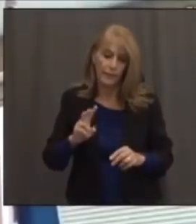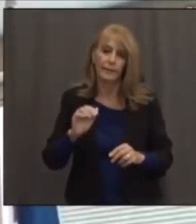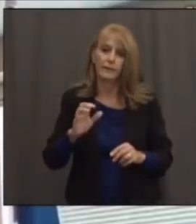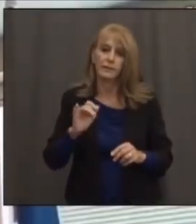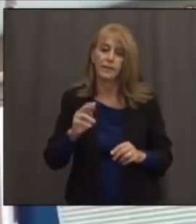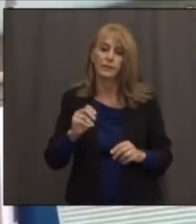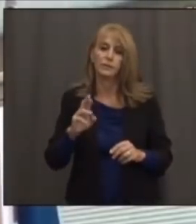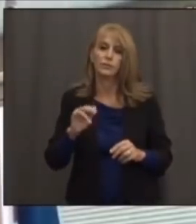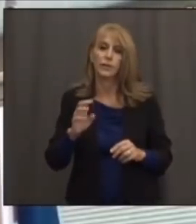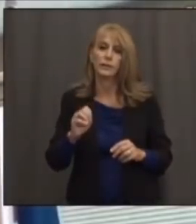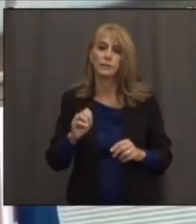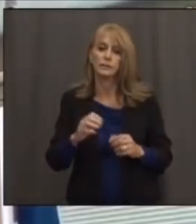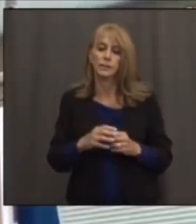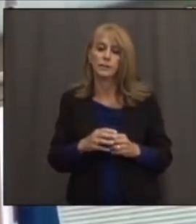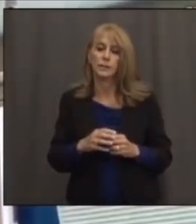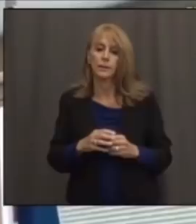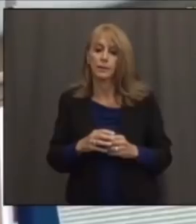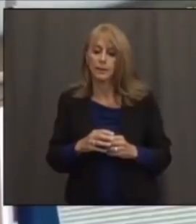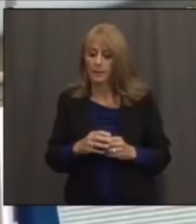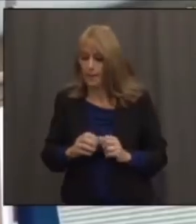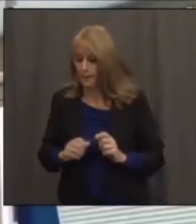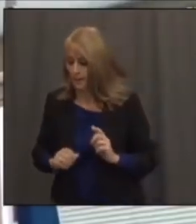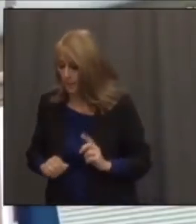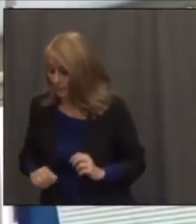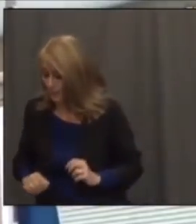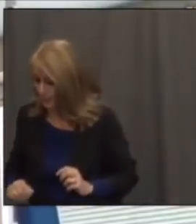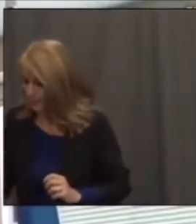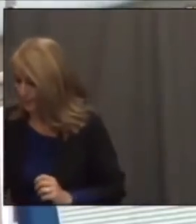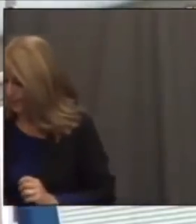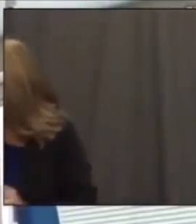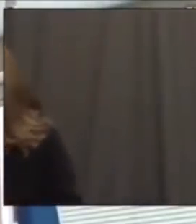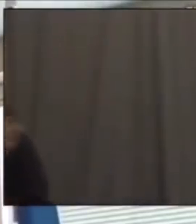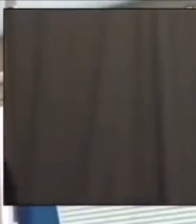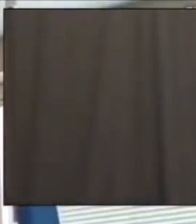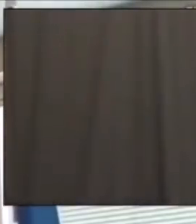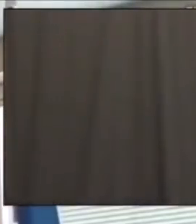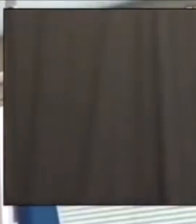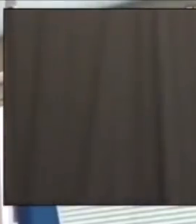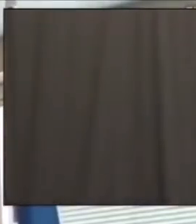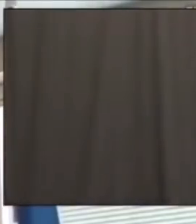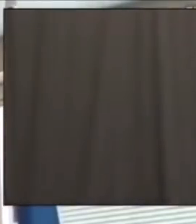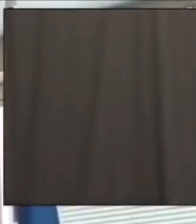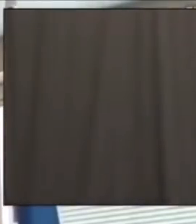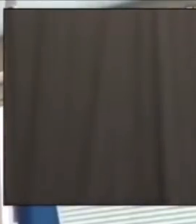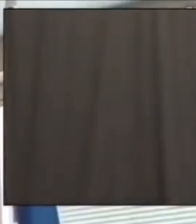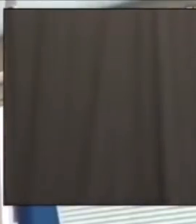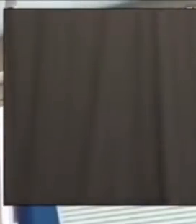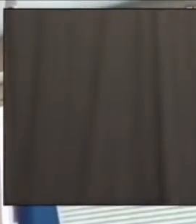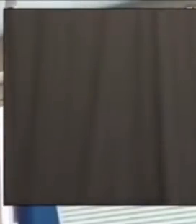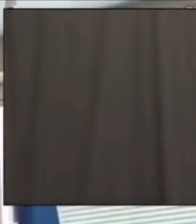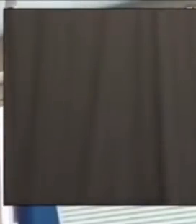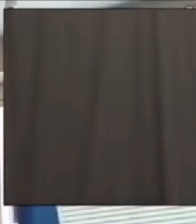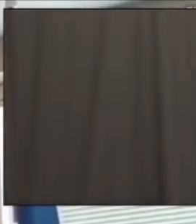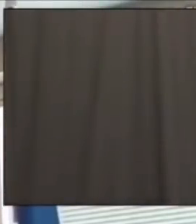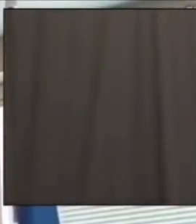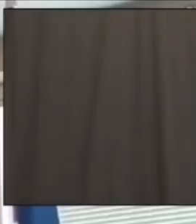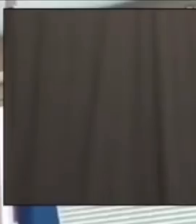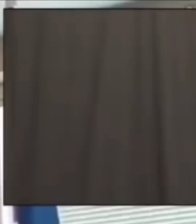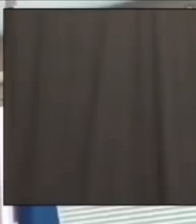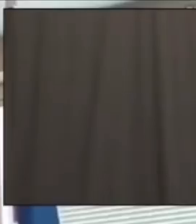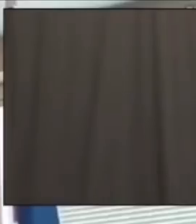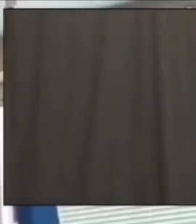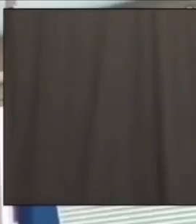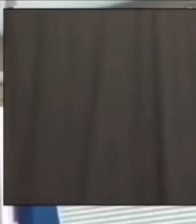very closely by down to the block level, as we were just talking about, and we're going to continue our